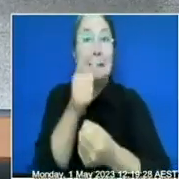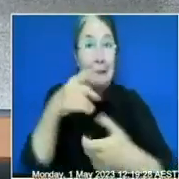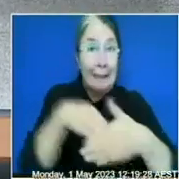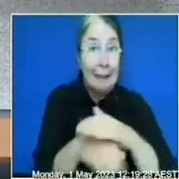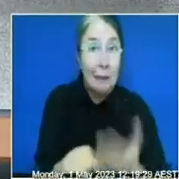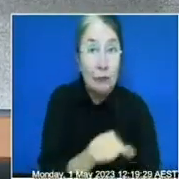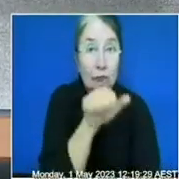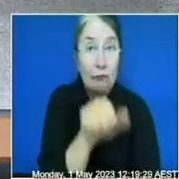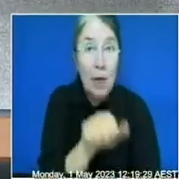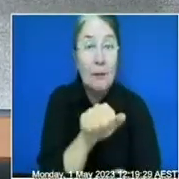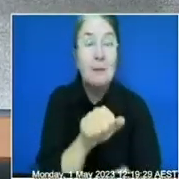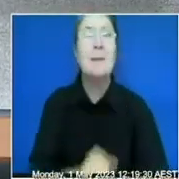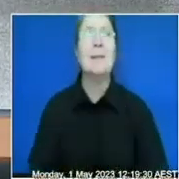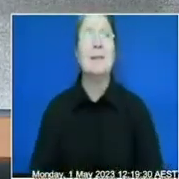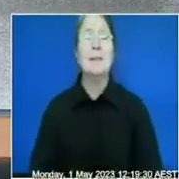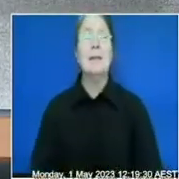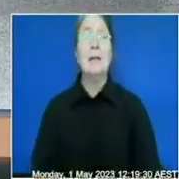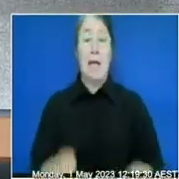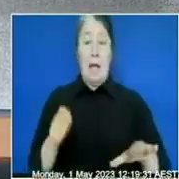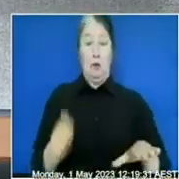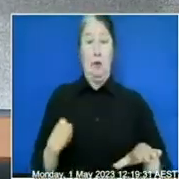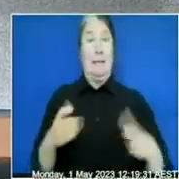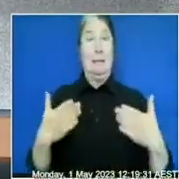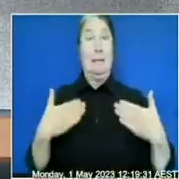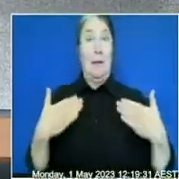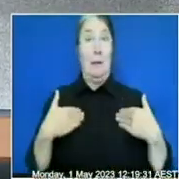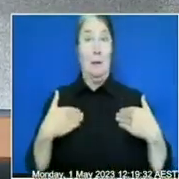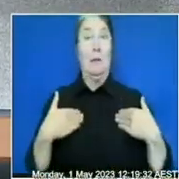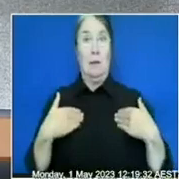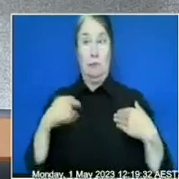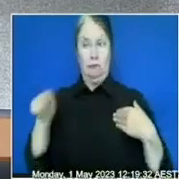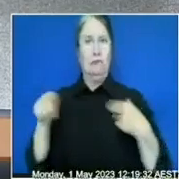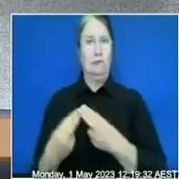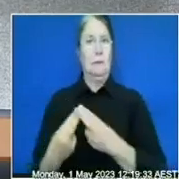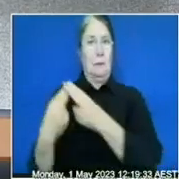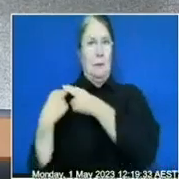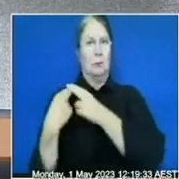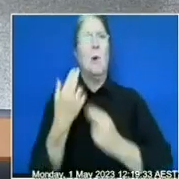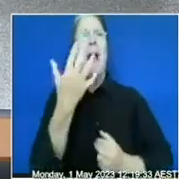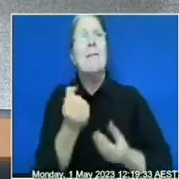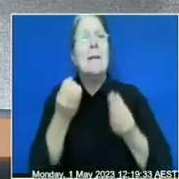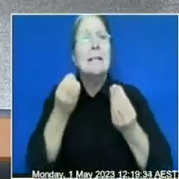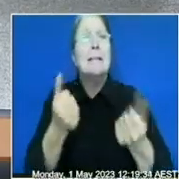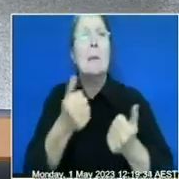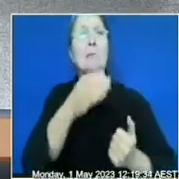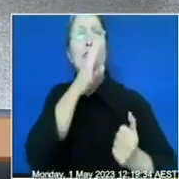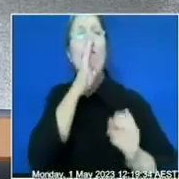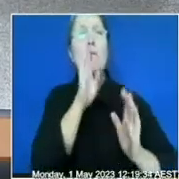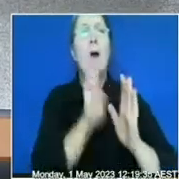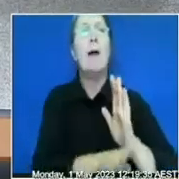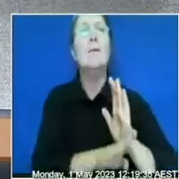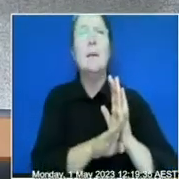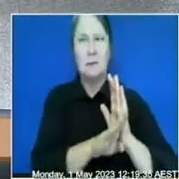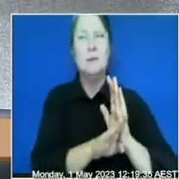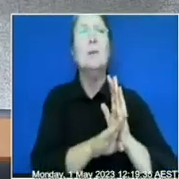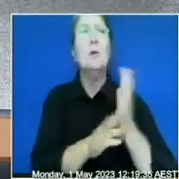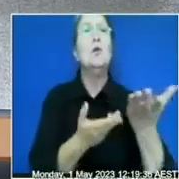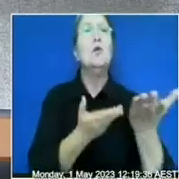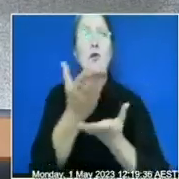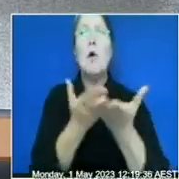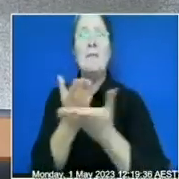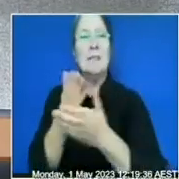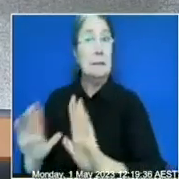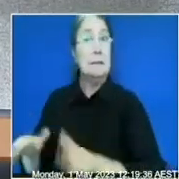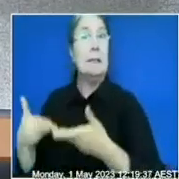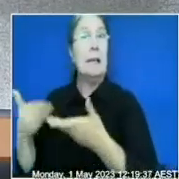those services in prisons. There have been some changes, and for example, from the 1st of July this year, there will